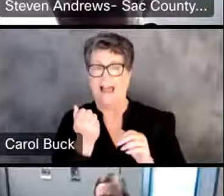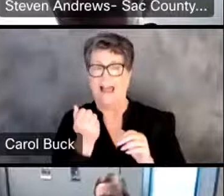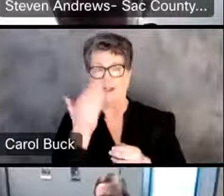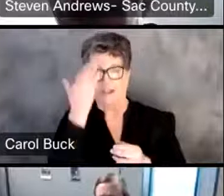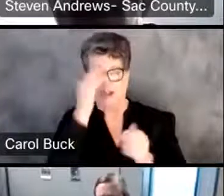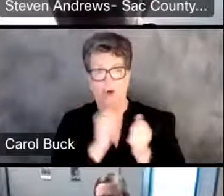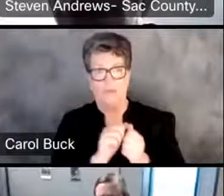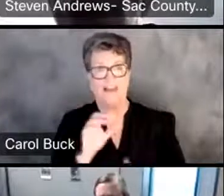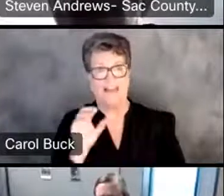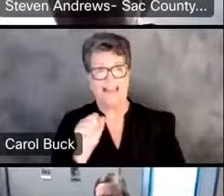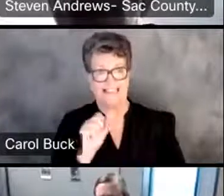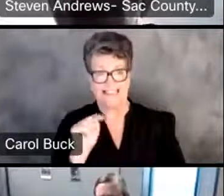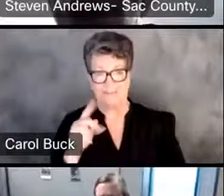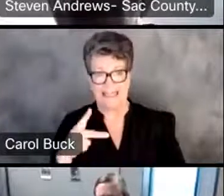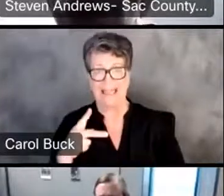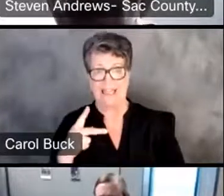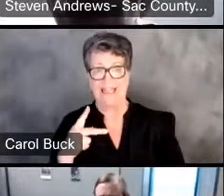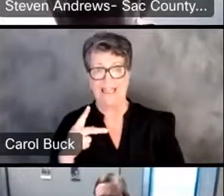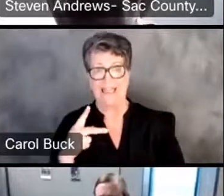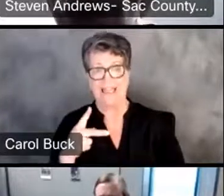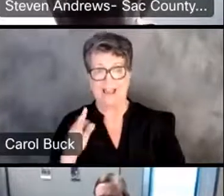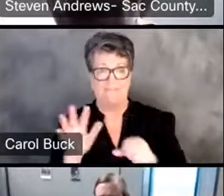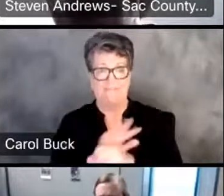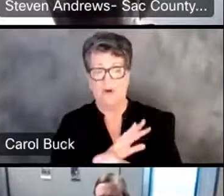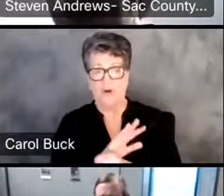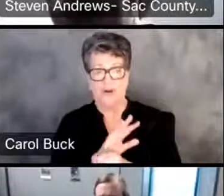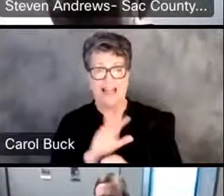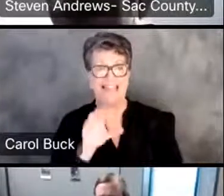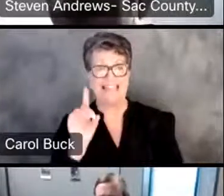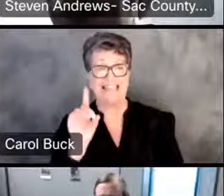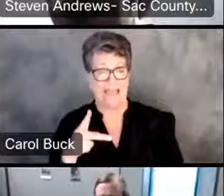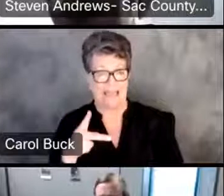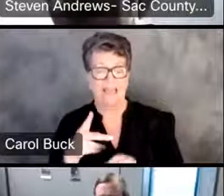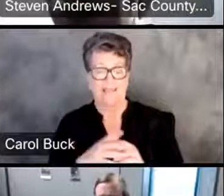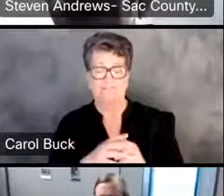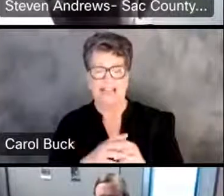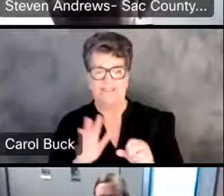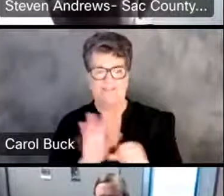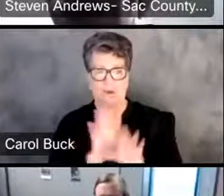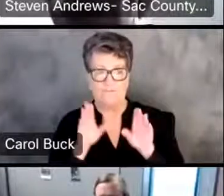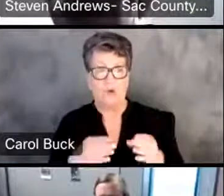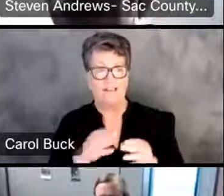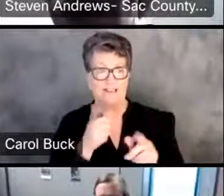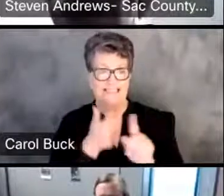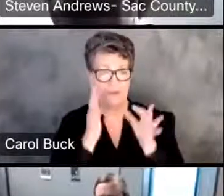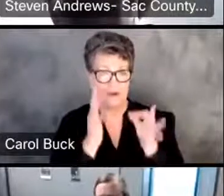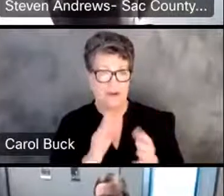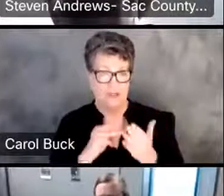SDP coming underway, kind of full force, that's been their focus. So I'll tell you.